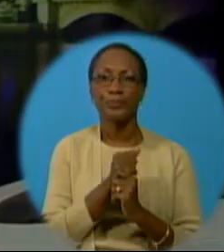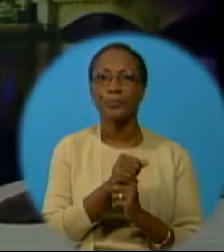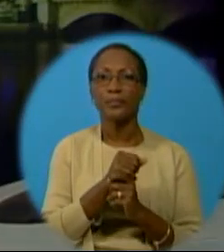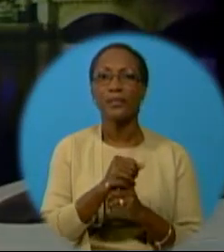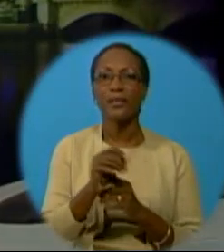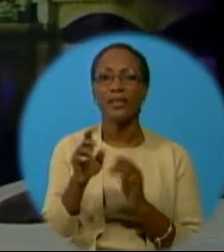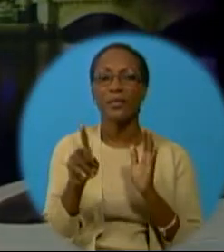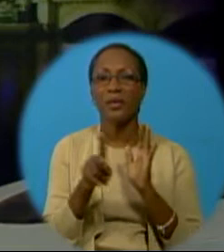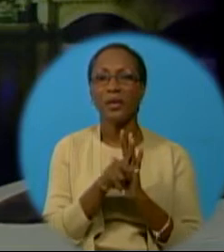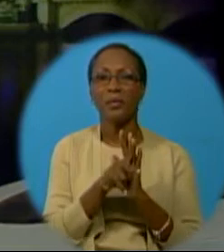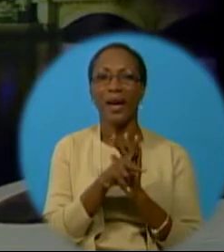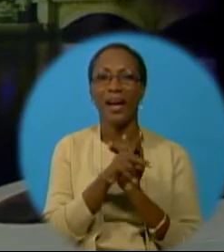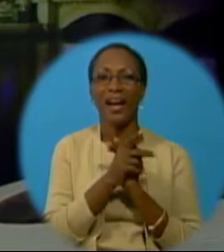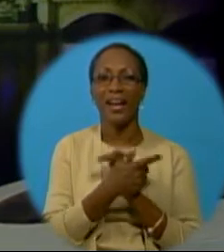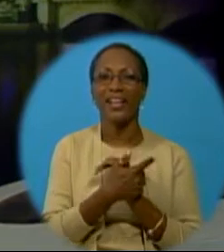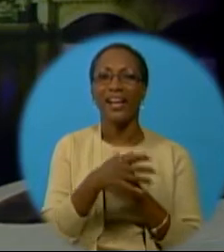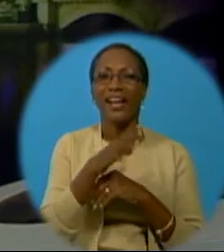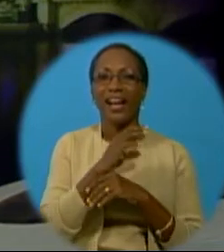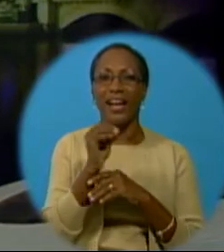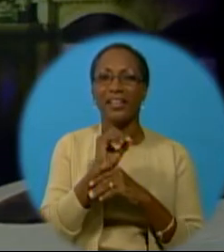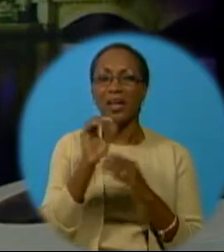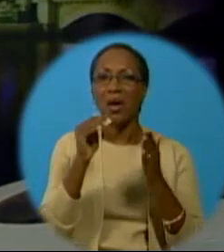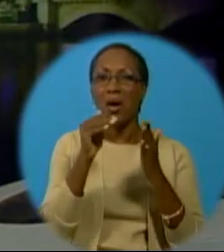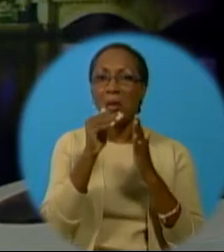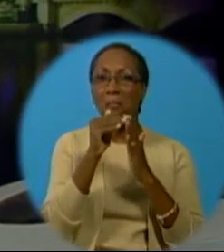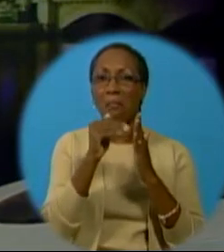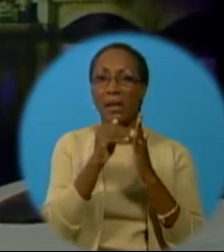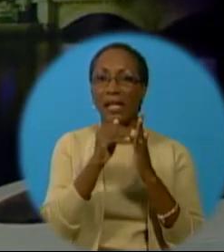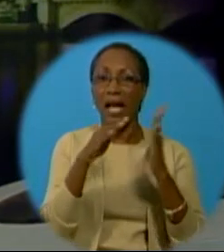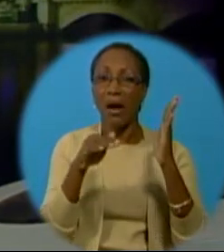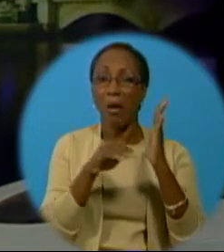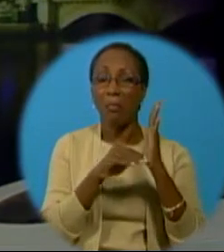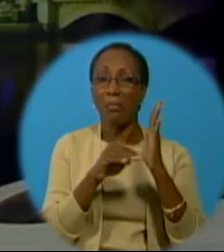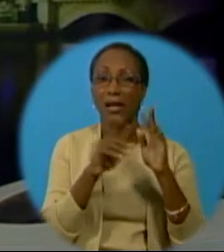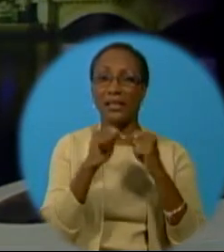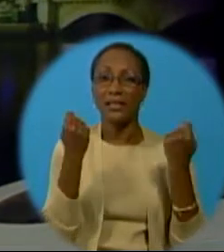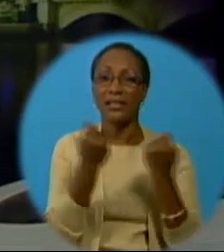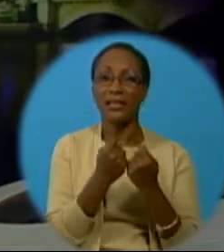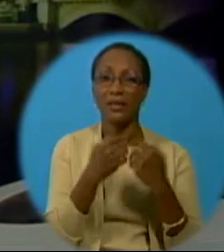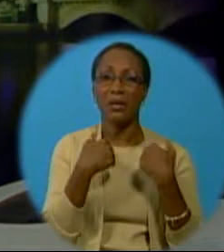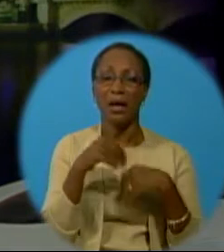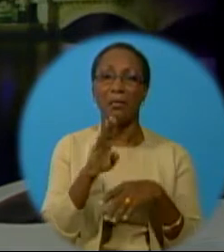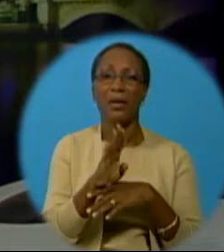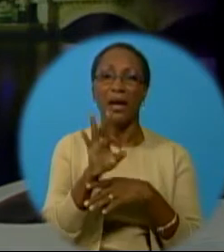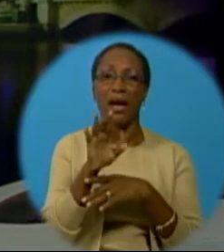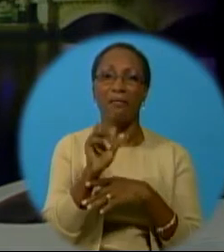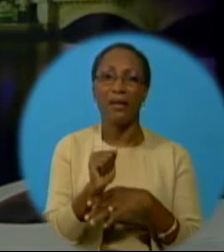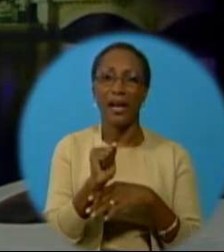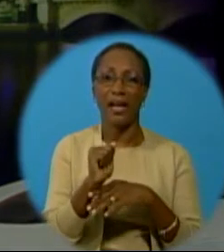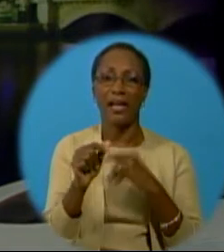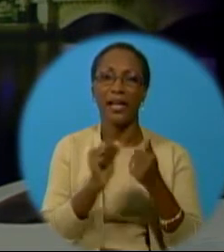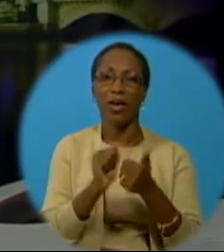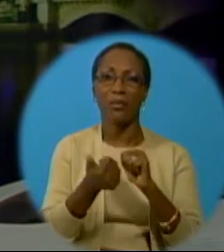We're back. Well, the middle table and bottom place teams took center stage in the Digicel BFA Premier League at the National Stadium last